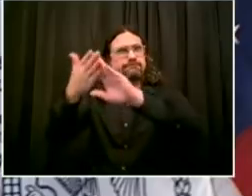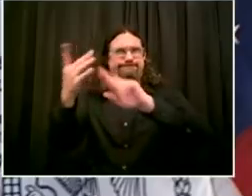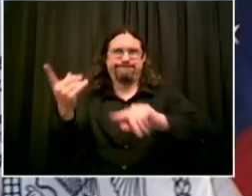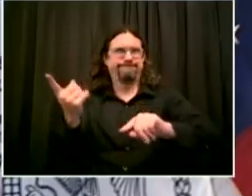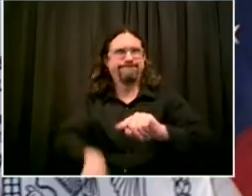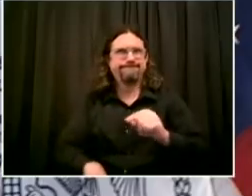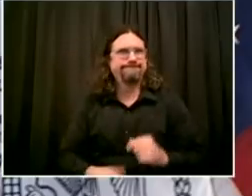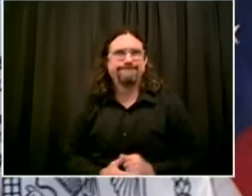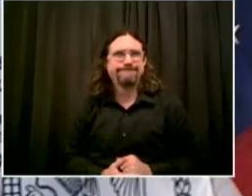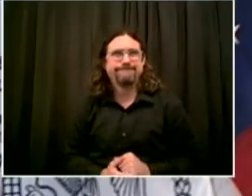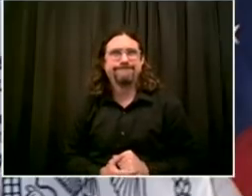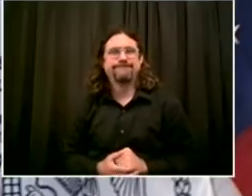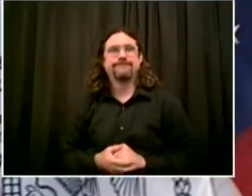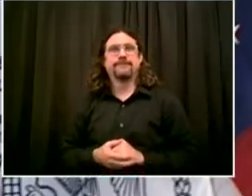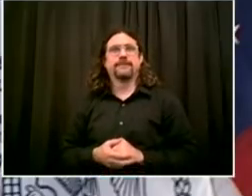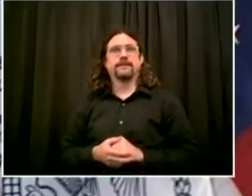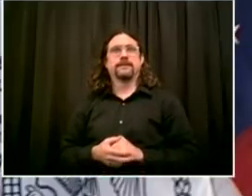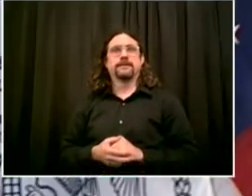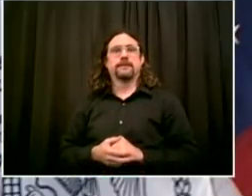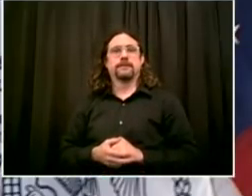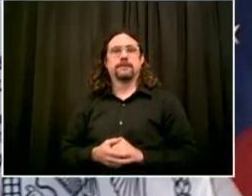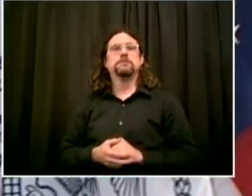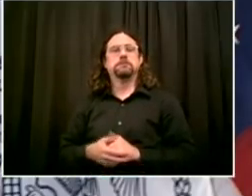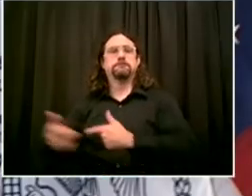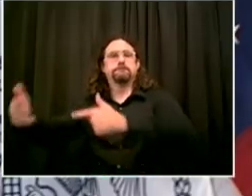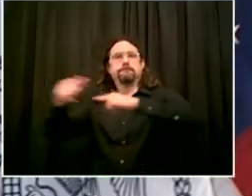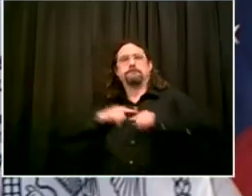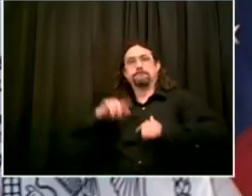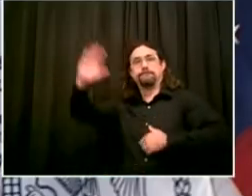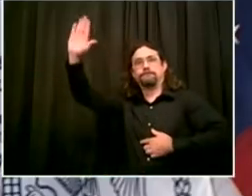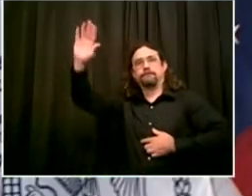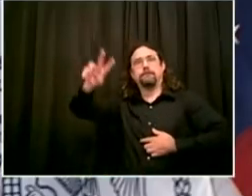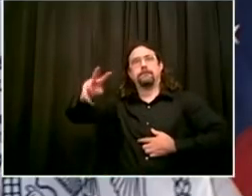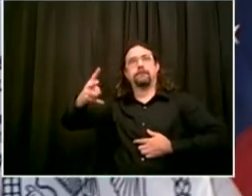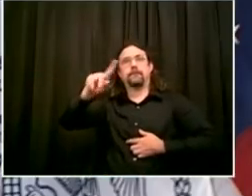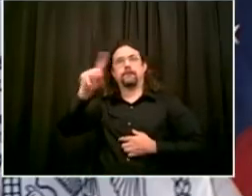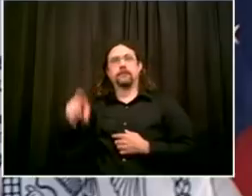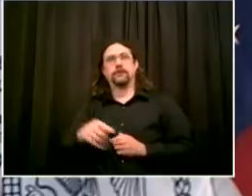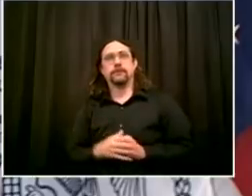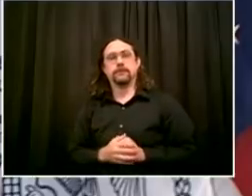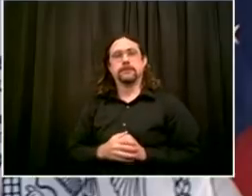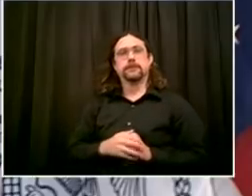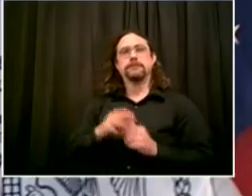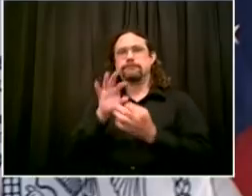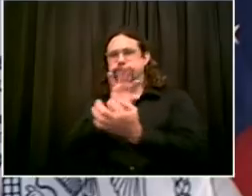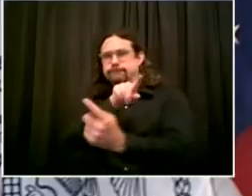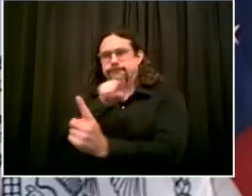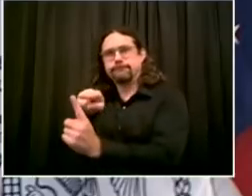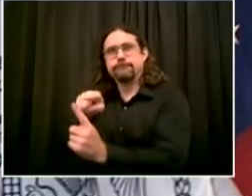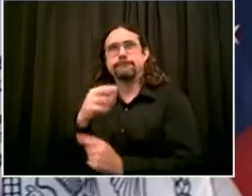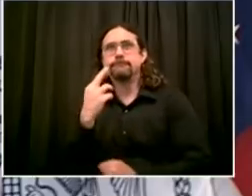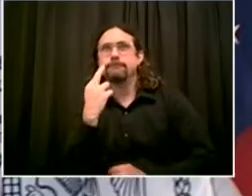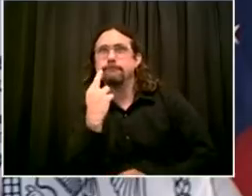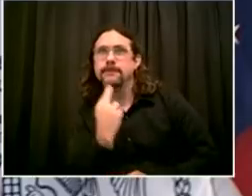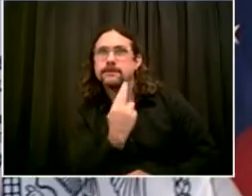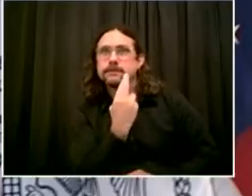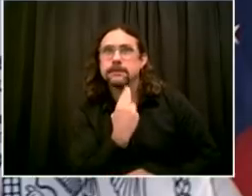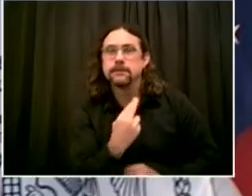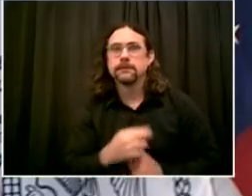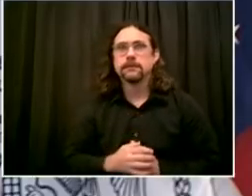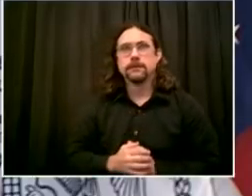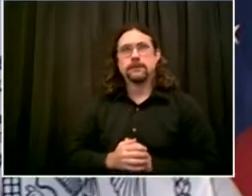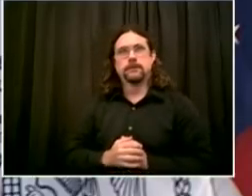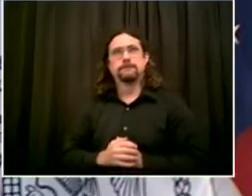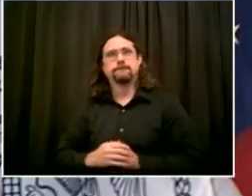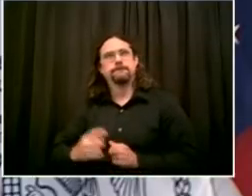1st to restart it? There are plenty of restaurants saying they'd love to do this all year long with blankets, or, as you know, because of global warming, the city is